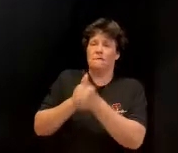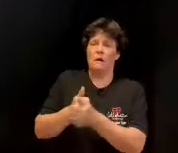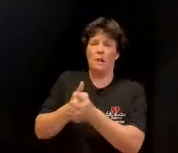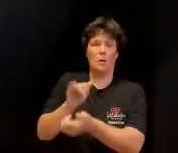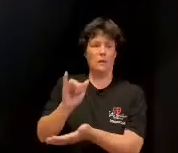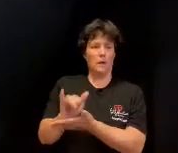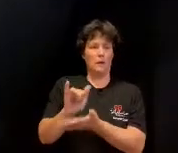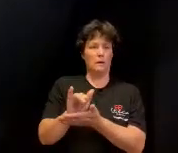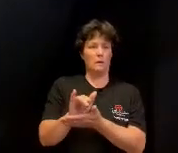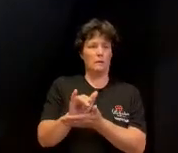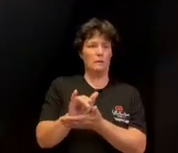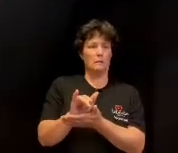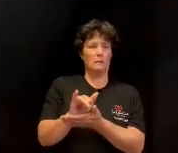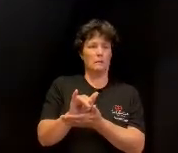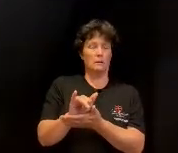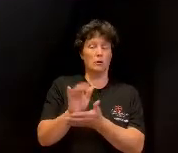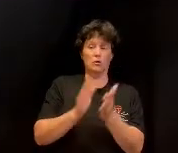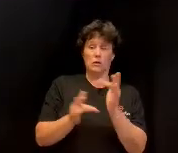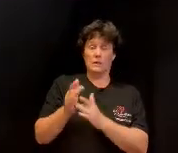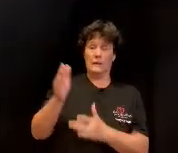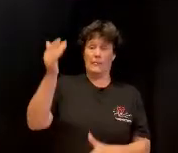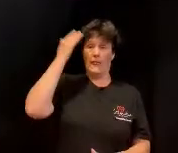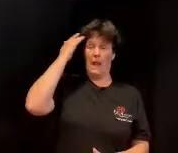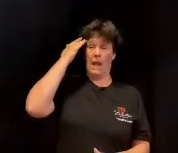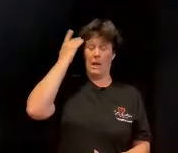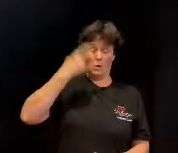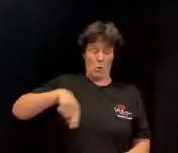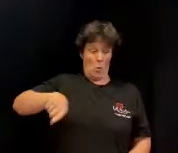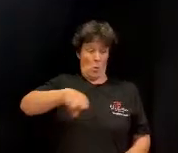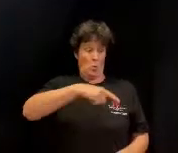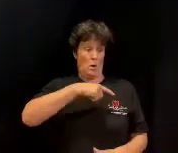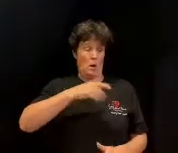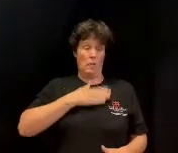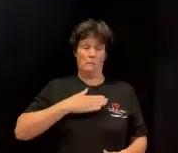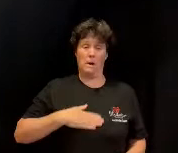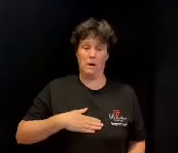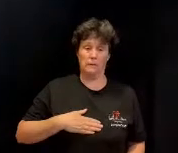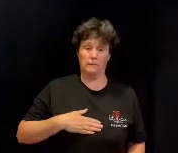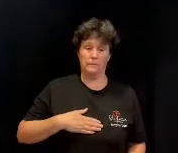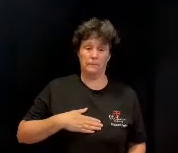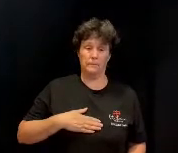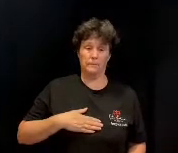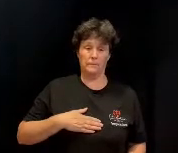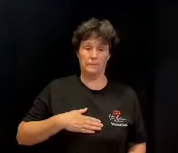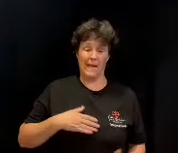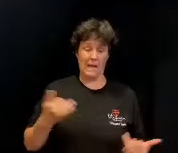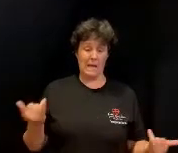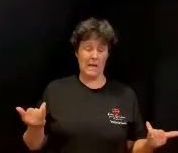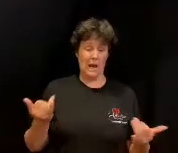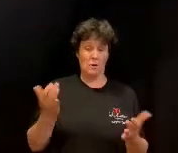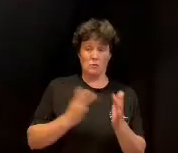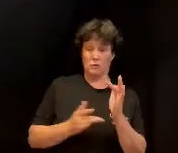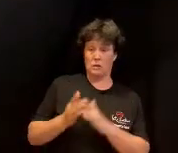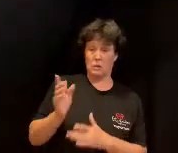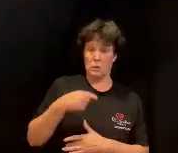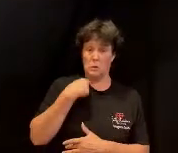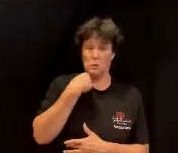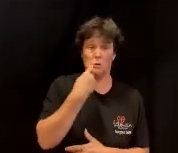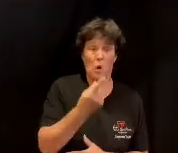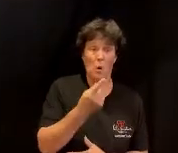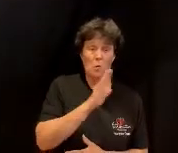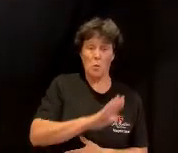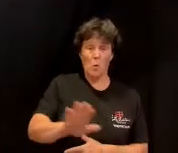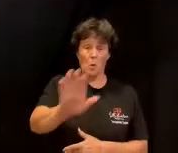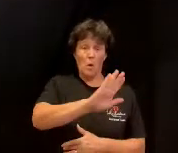Now, he's the head, and we are the what? And Jesus said, "Now you are the light of the world. I am the light of